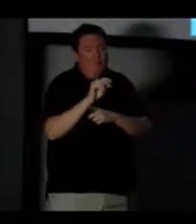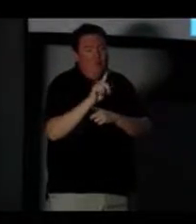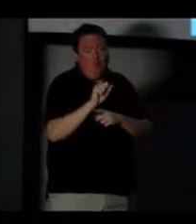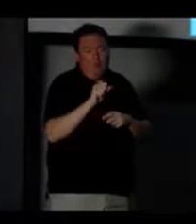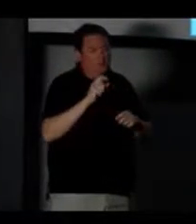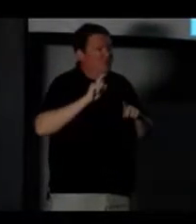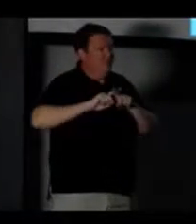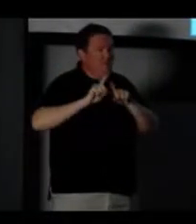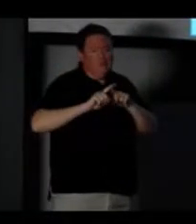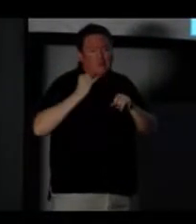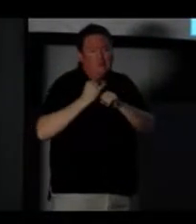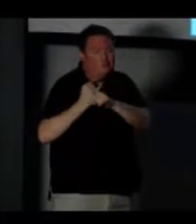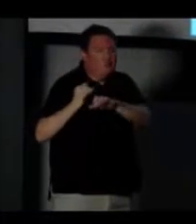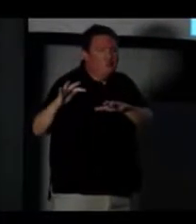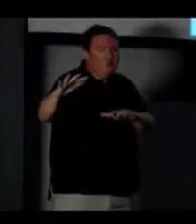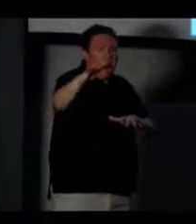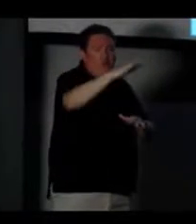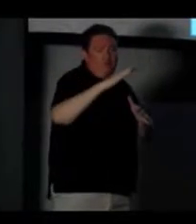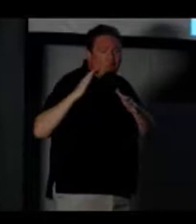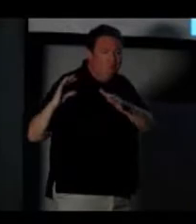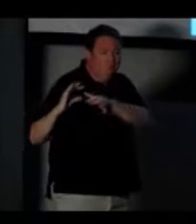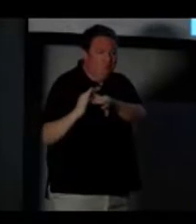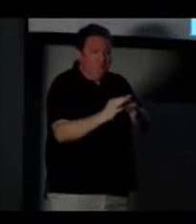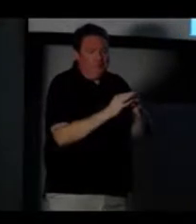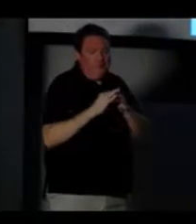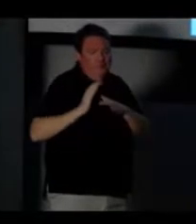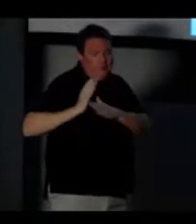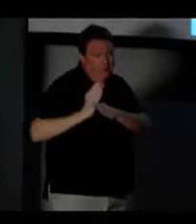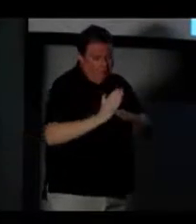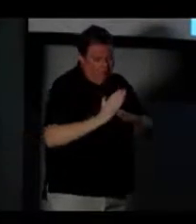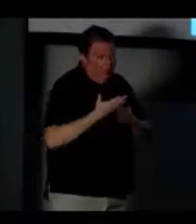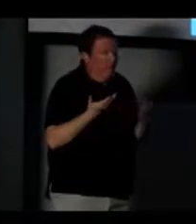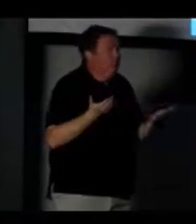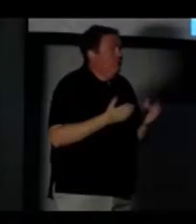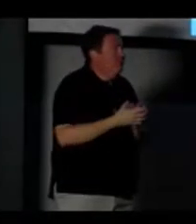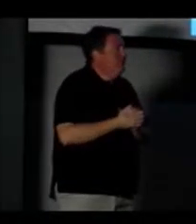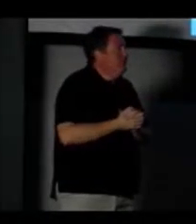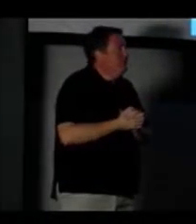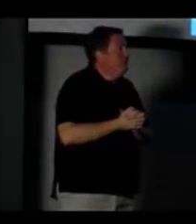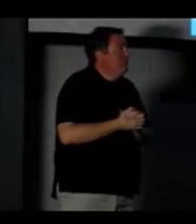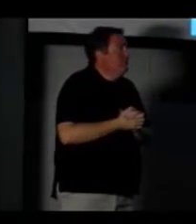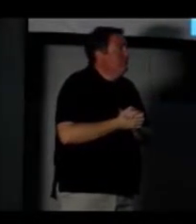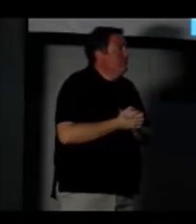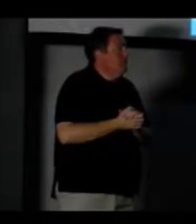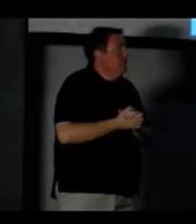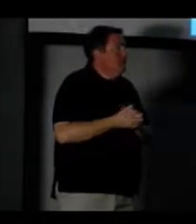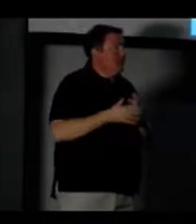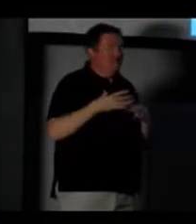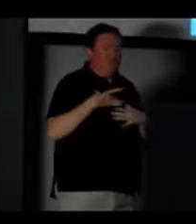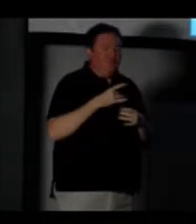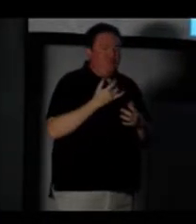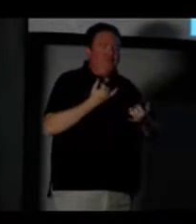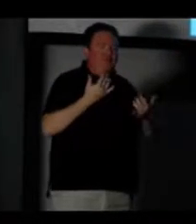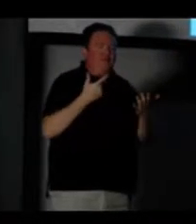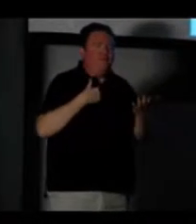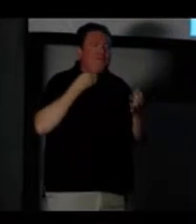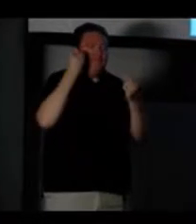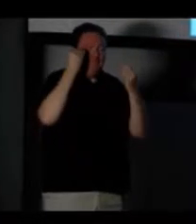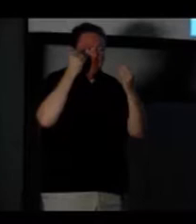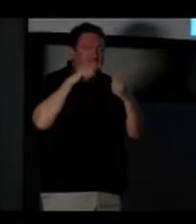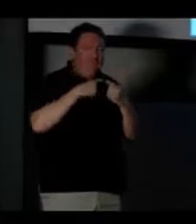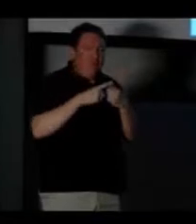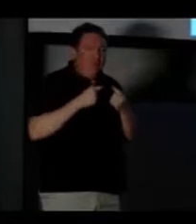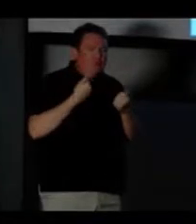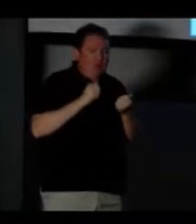nice to brand it for a particular institution, but we would share this sort of approach. Interestingly, talking about trying to track data